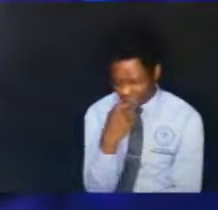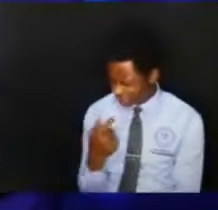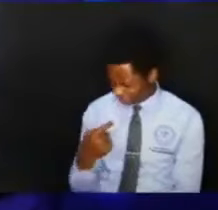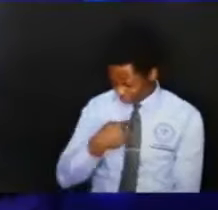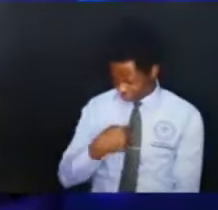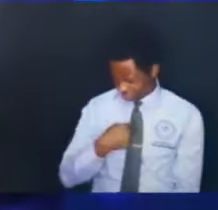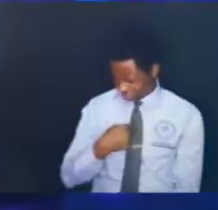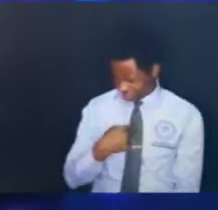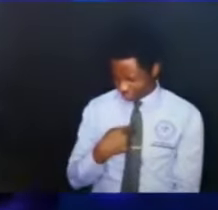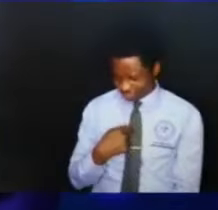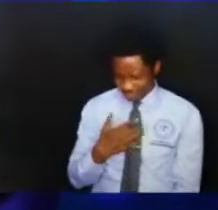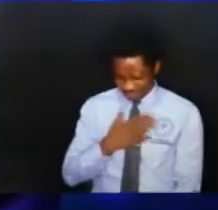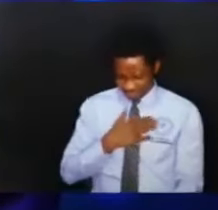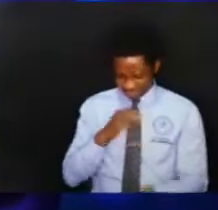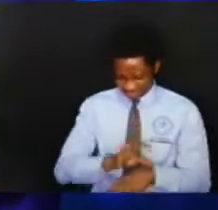church